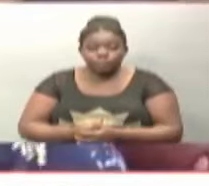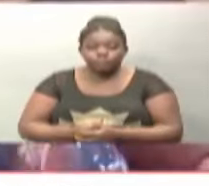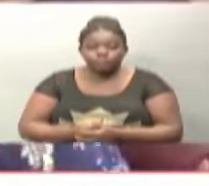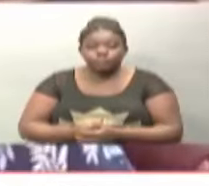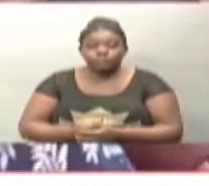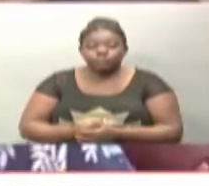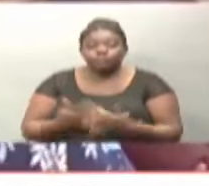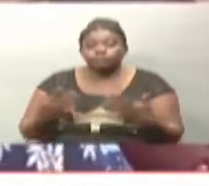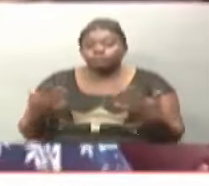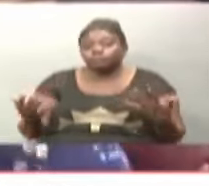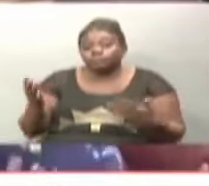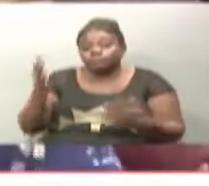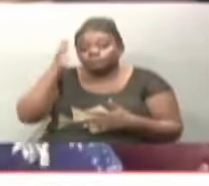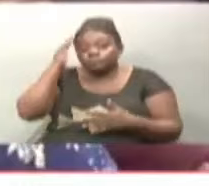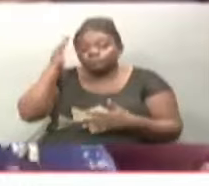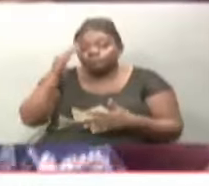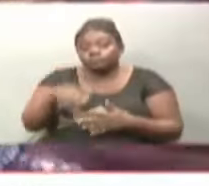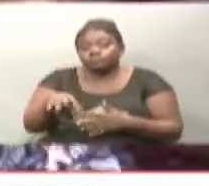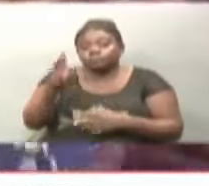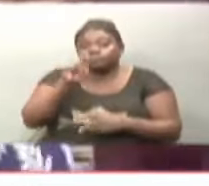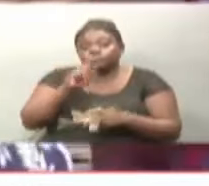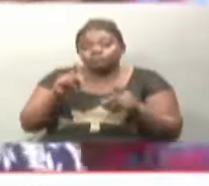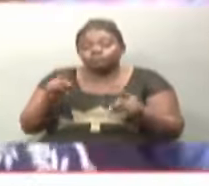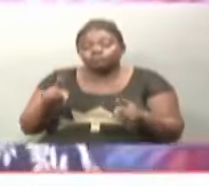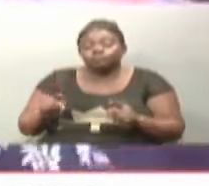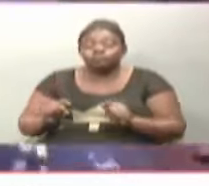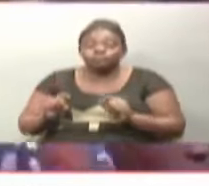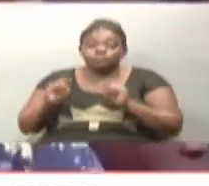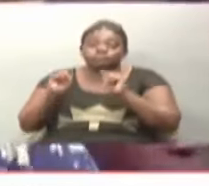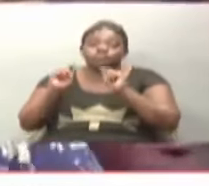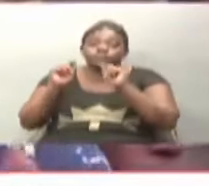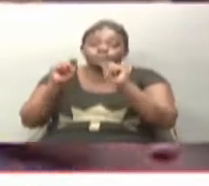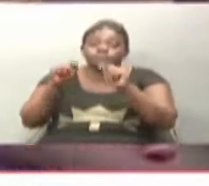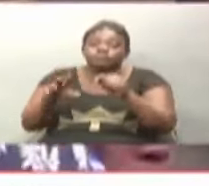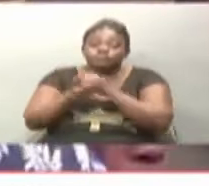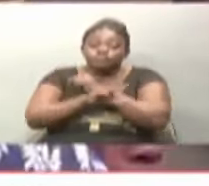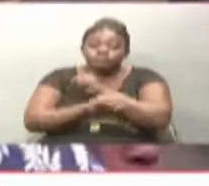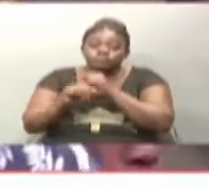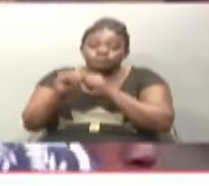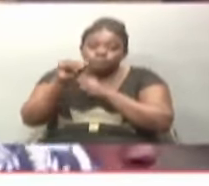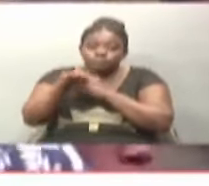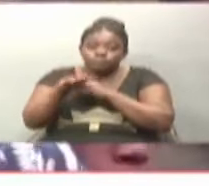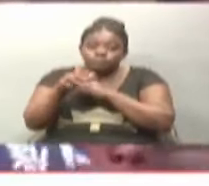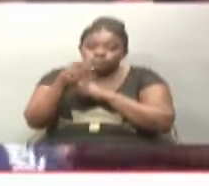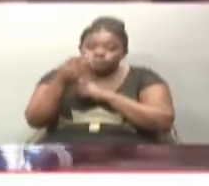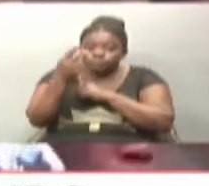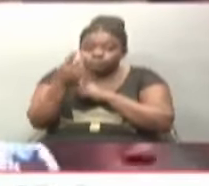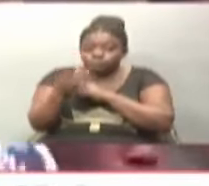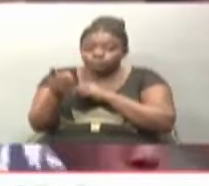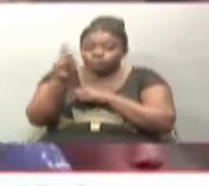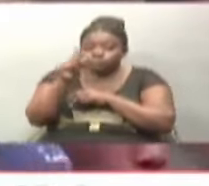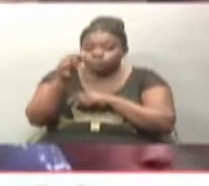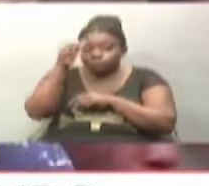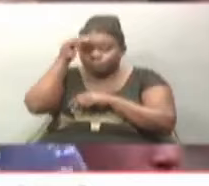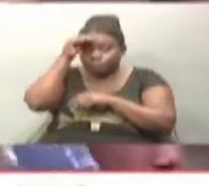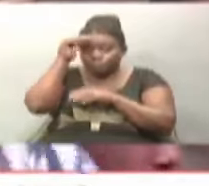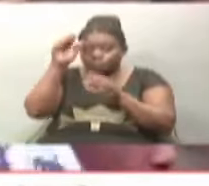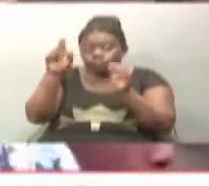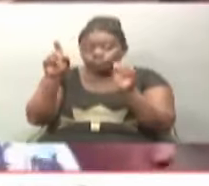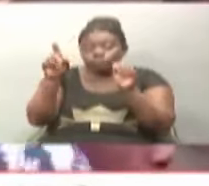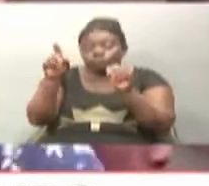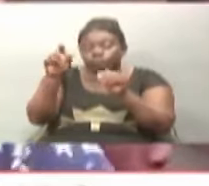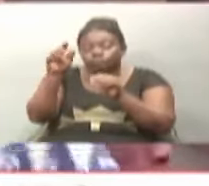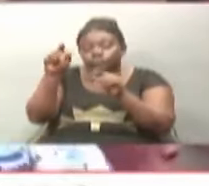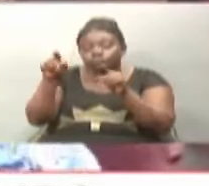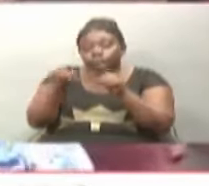nyirembo ya chimachi abantu be ababi ne bajja ne bachima abantu bakuta babiradde ku police ne bwanda kasa